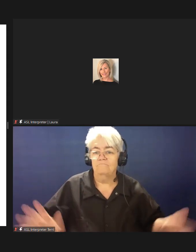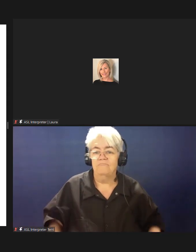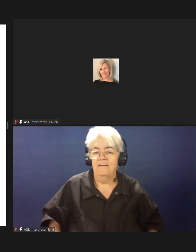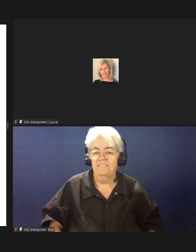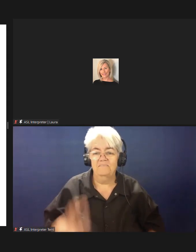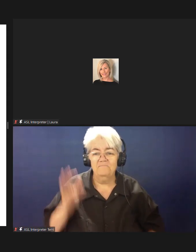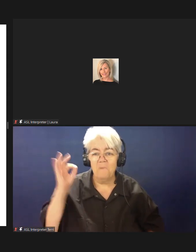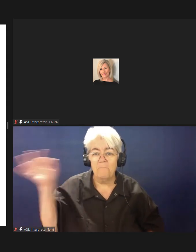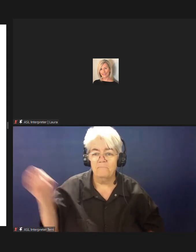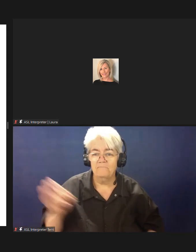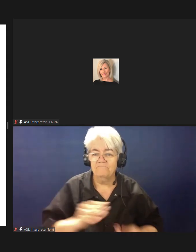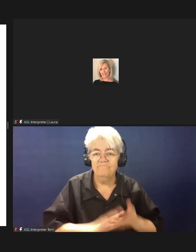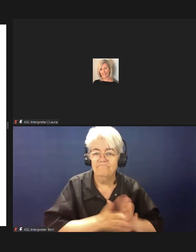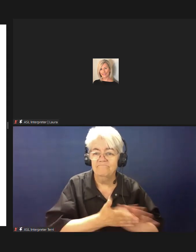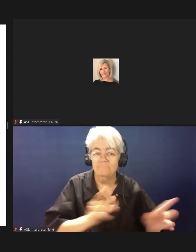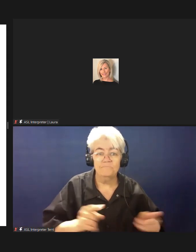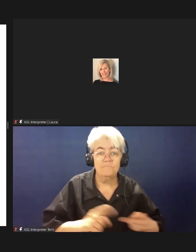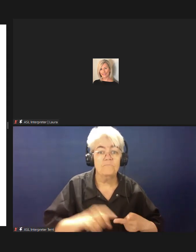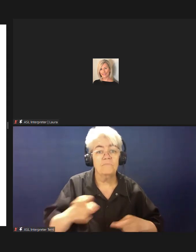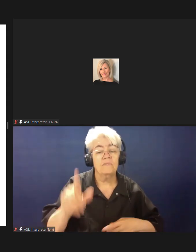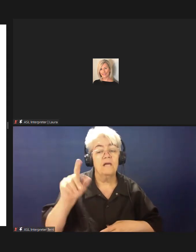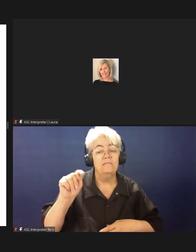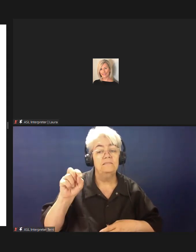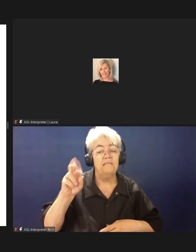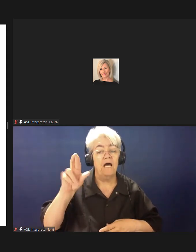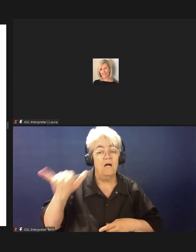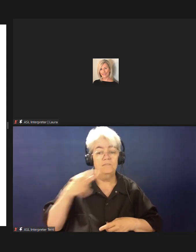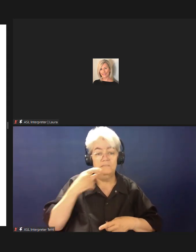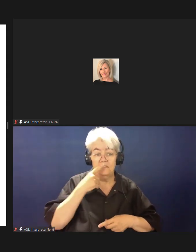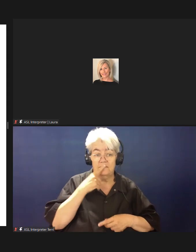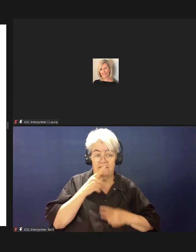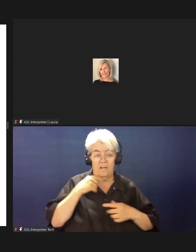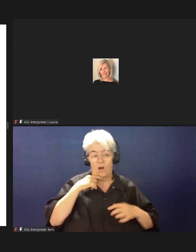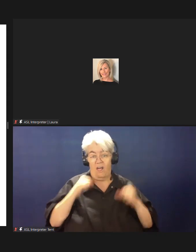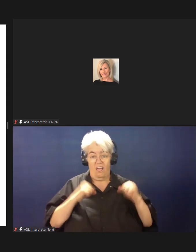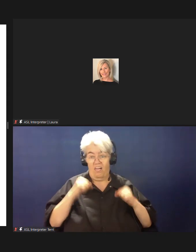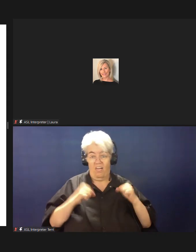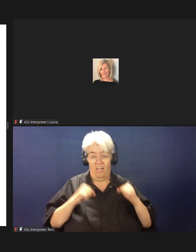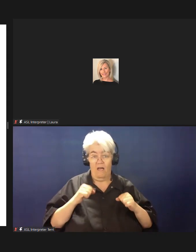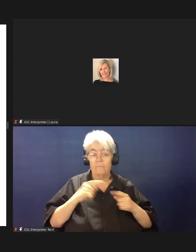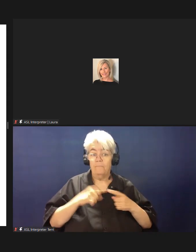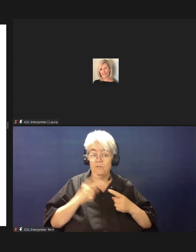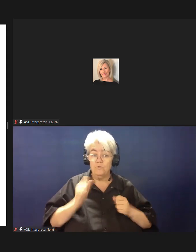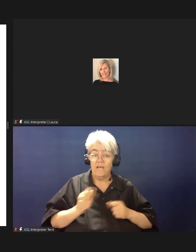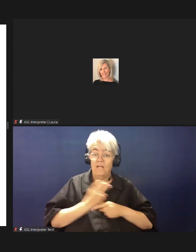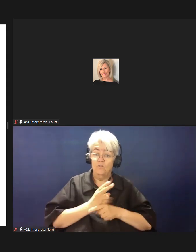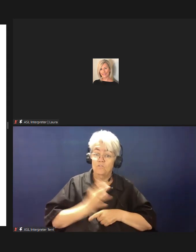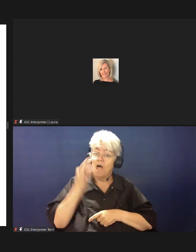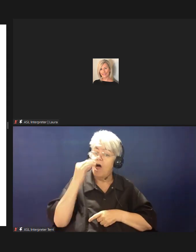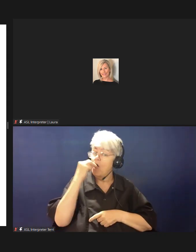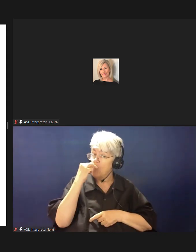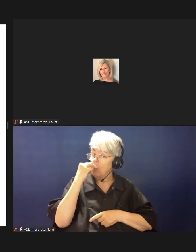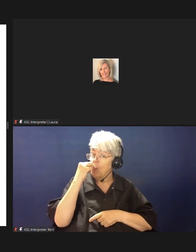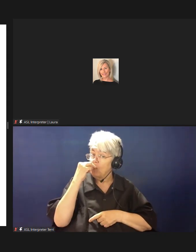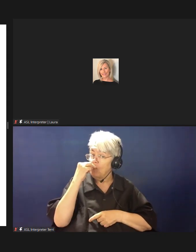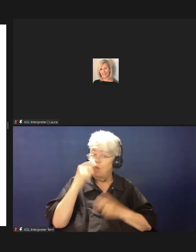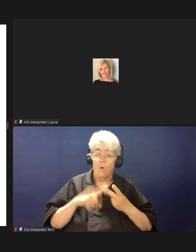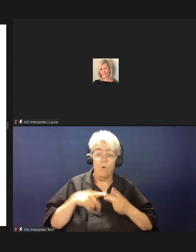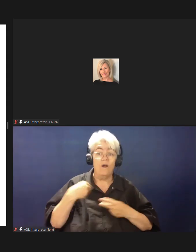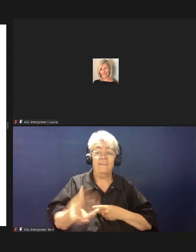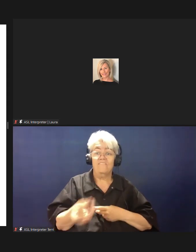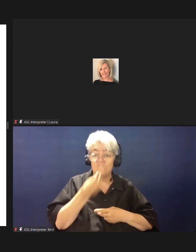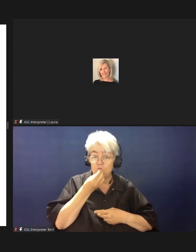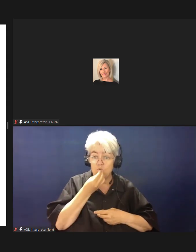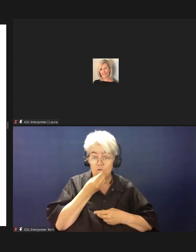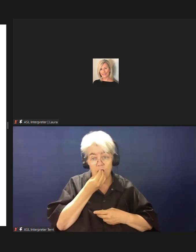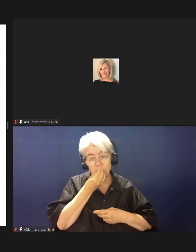Now, if a child's uneasy about being screened, but they can be soothed by using a pacifier or giving them a snack, you can